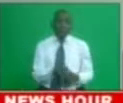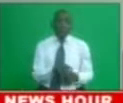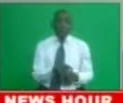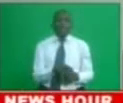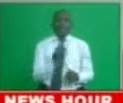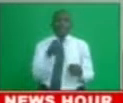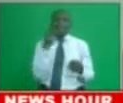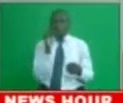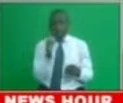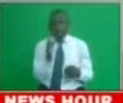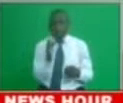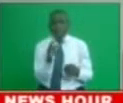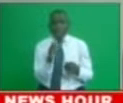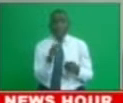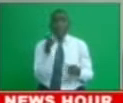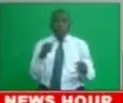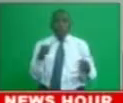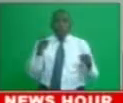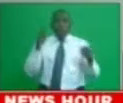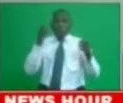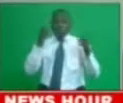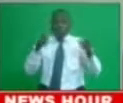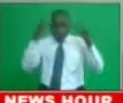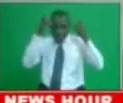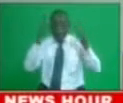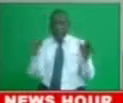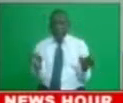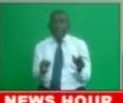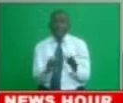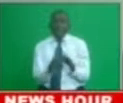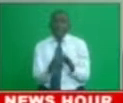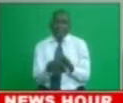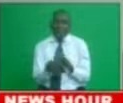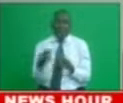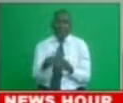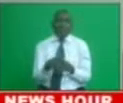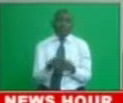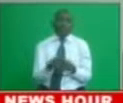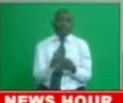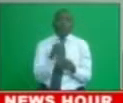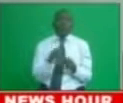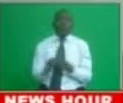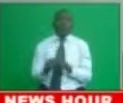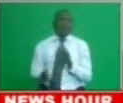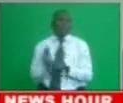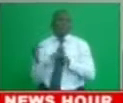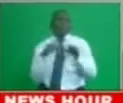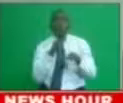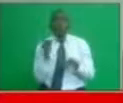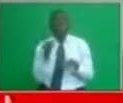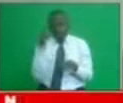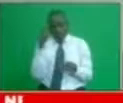we succeed, certainly we'll move from court straight to WAP to begin our processes